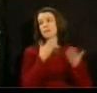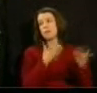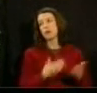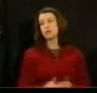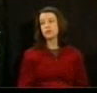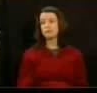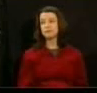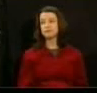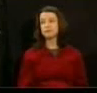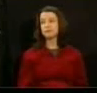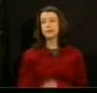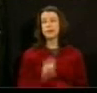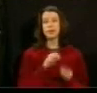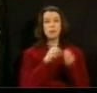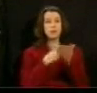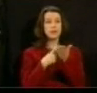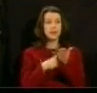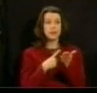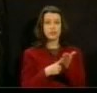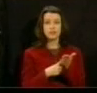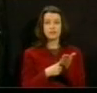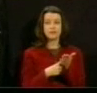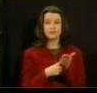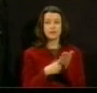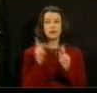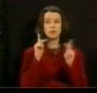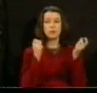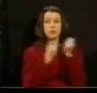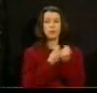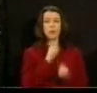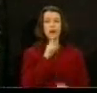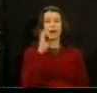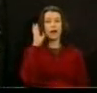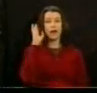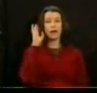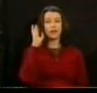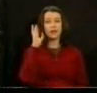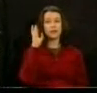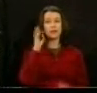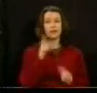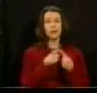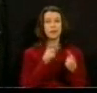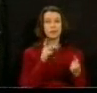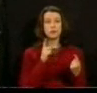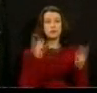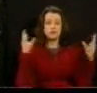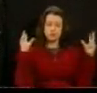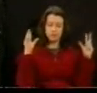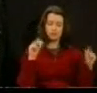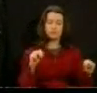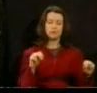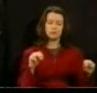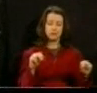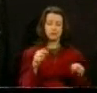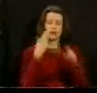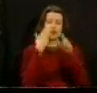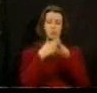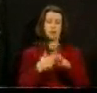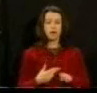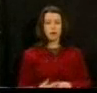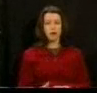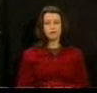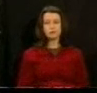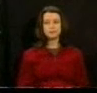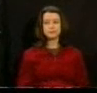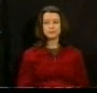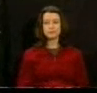motion then. Okay, any more discussion on that? All in favor say aye. Opposed, no. No. Roll call. We'll go to